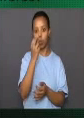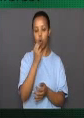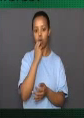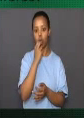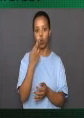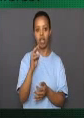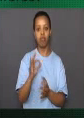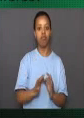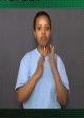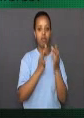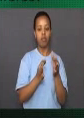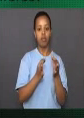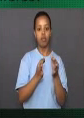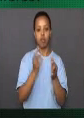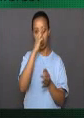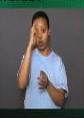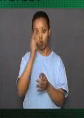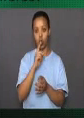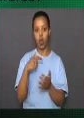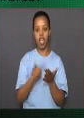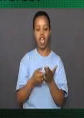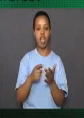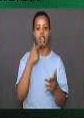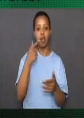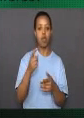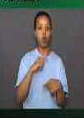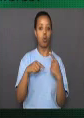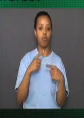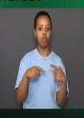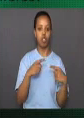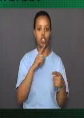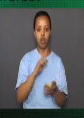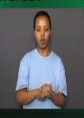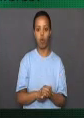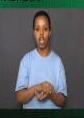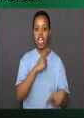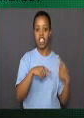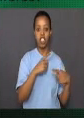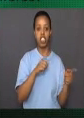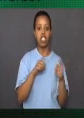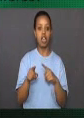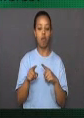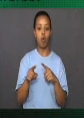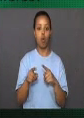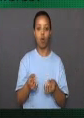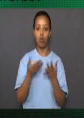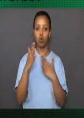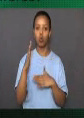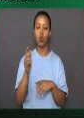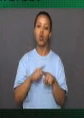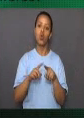factors, which we now call genes. The genes may take